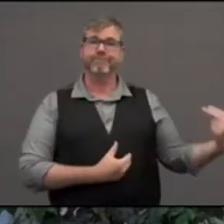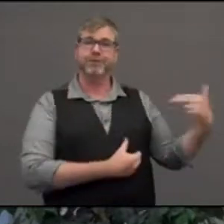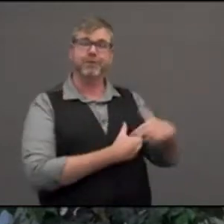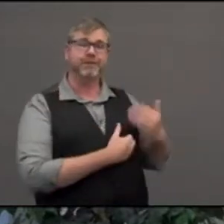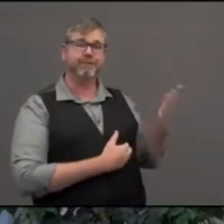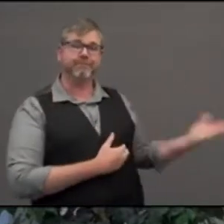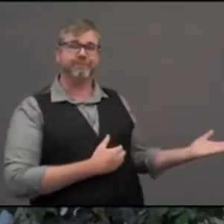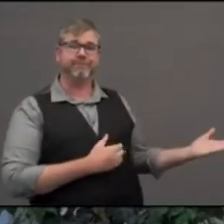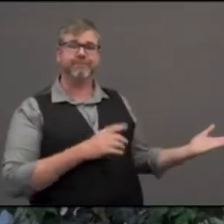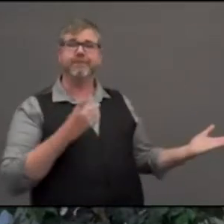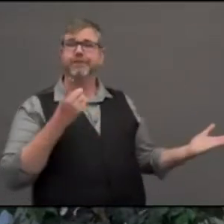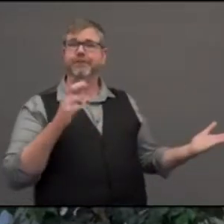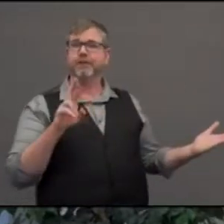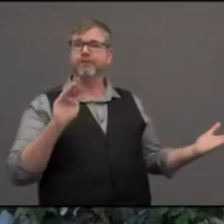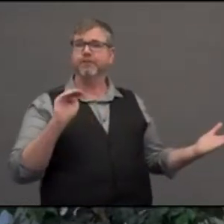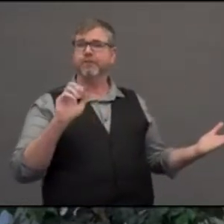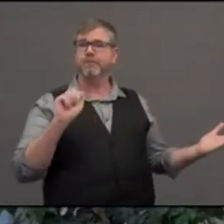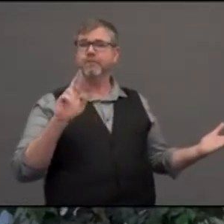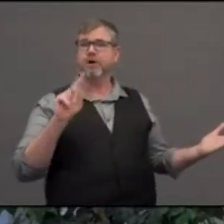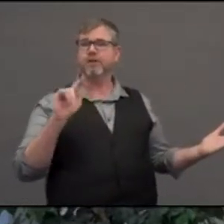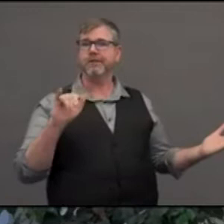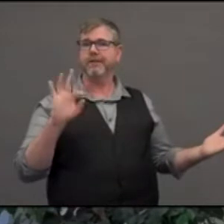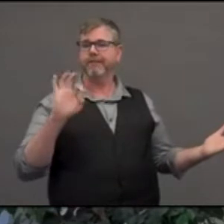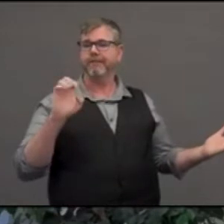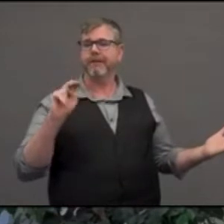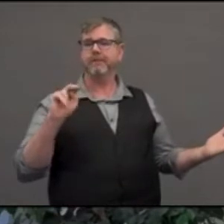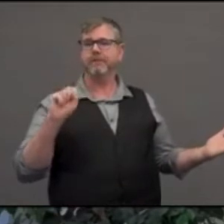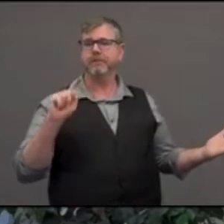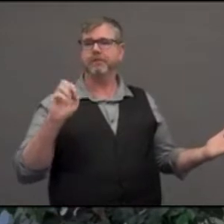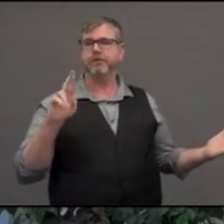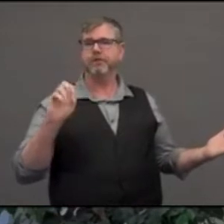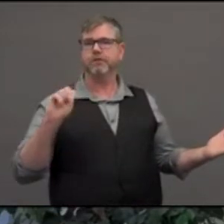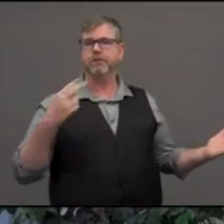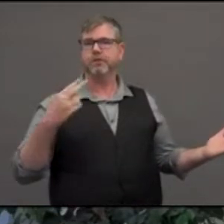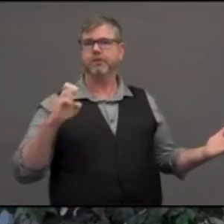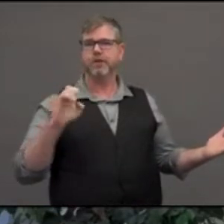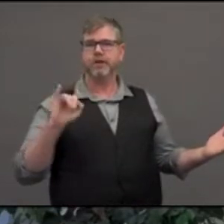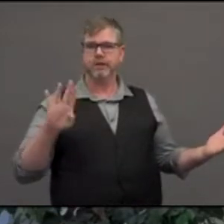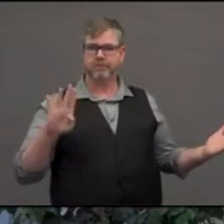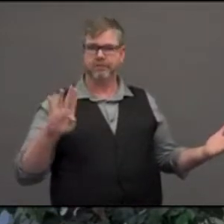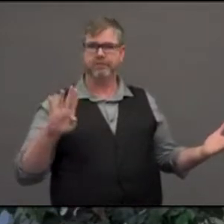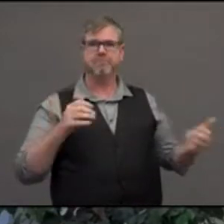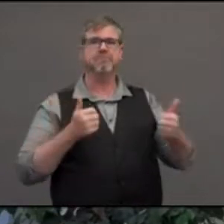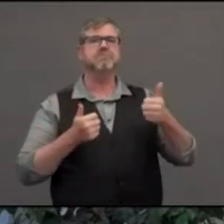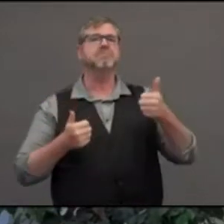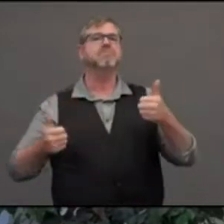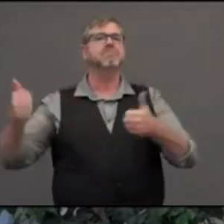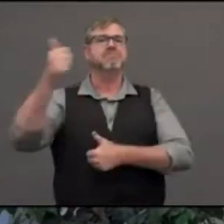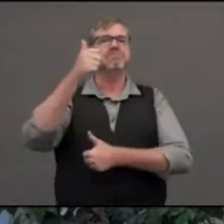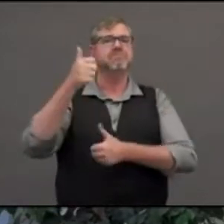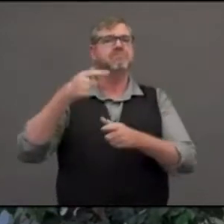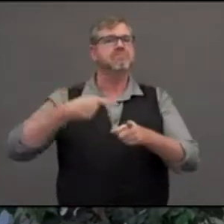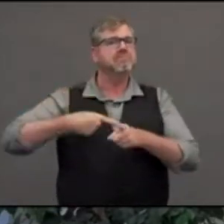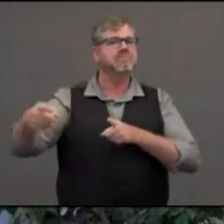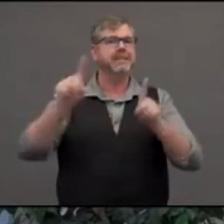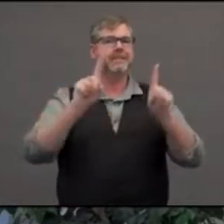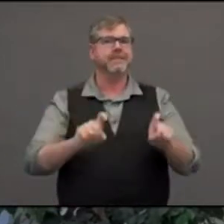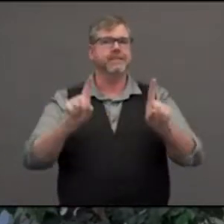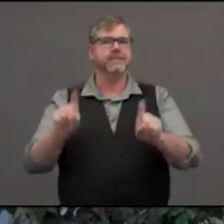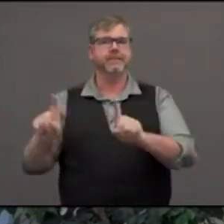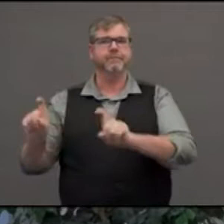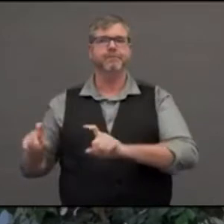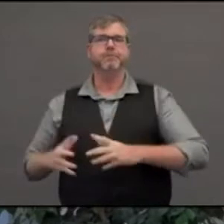Santa Clara COVID-19 testing officer. And in just a few moments, we'll be discussing the growing number of COVID